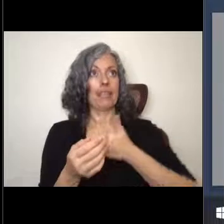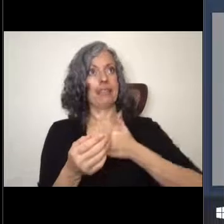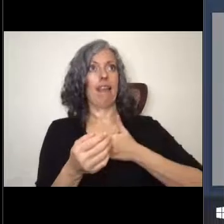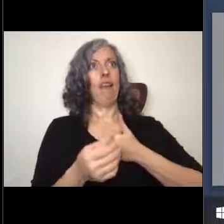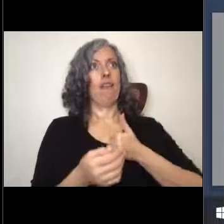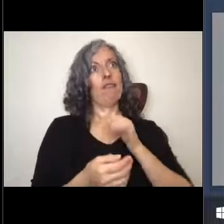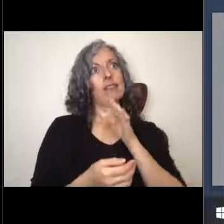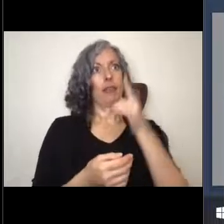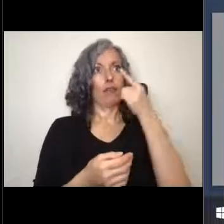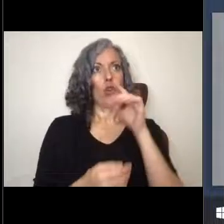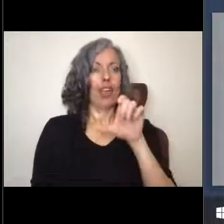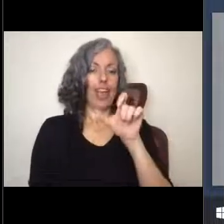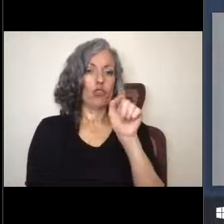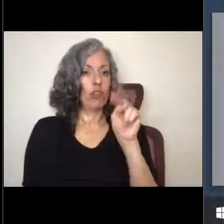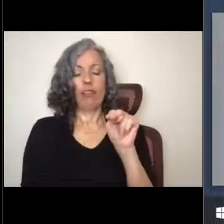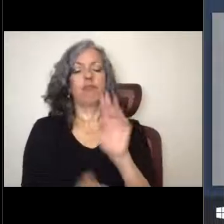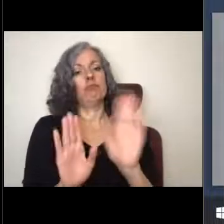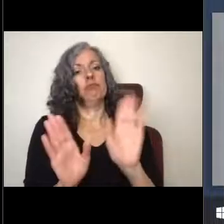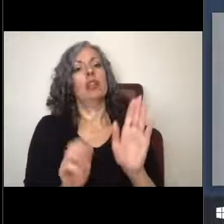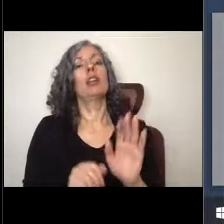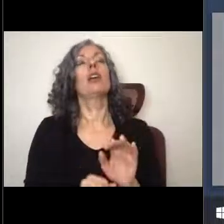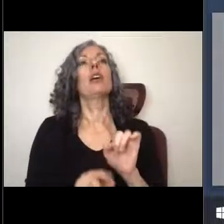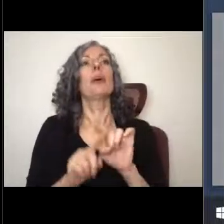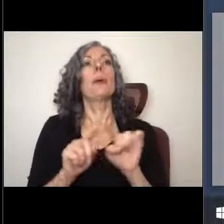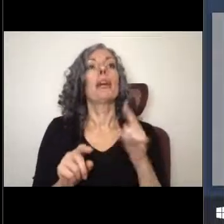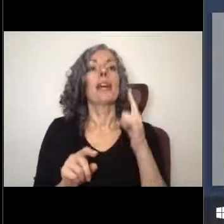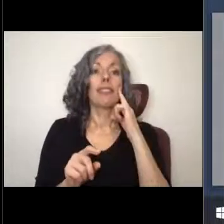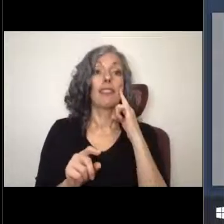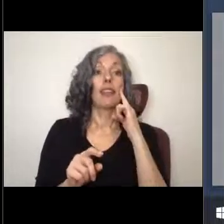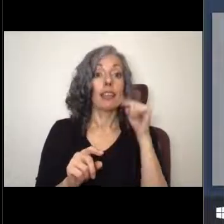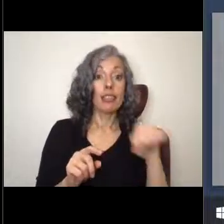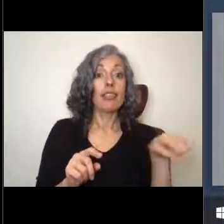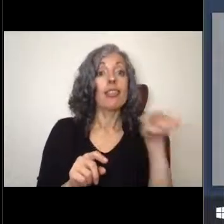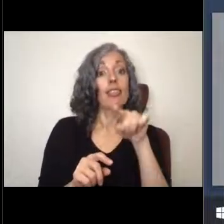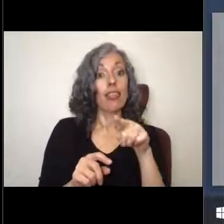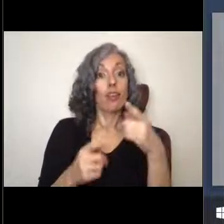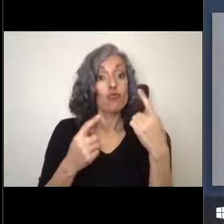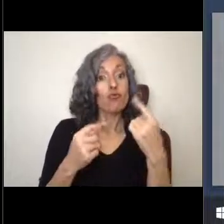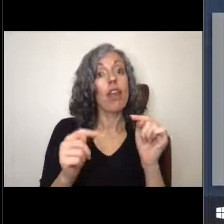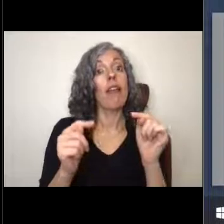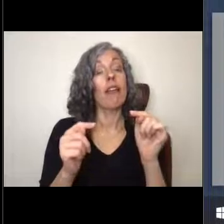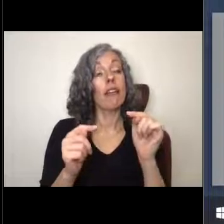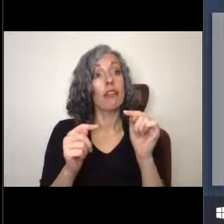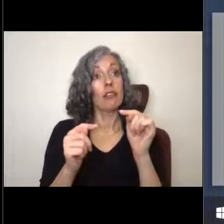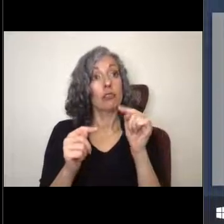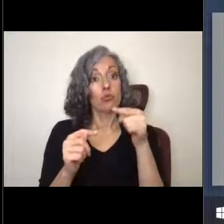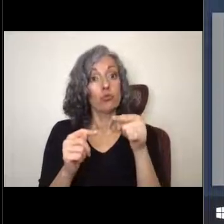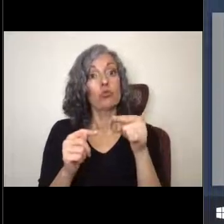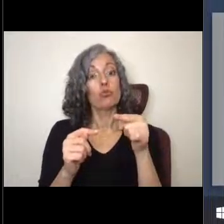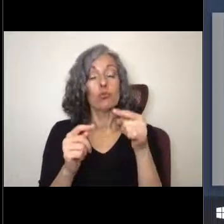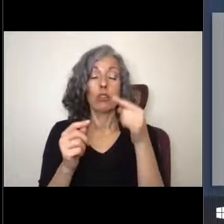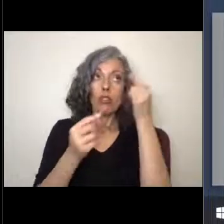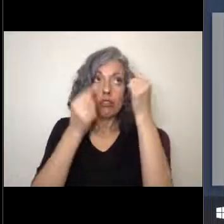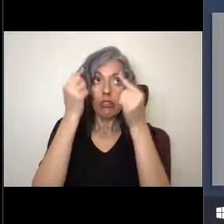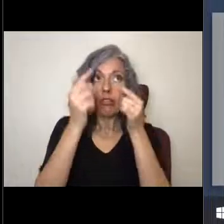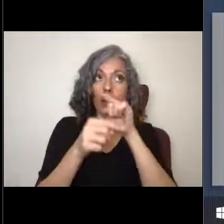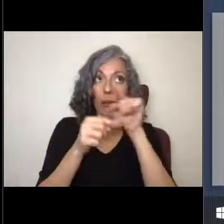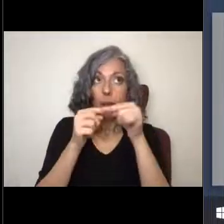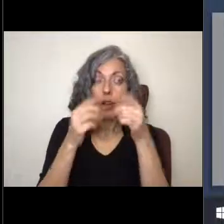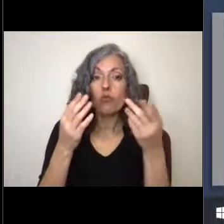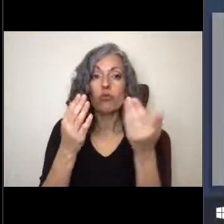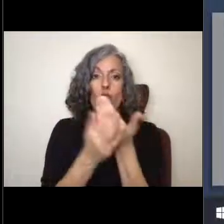do think that Caltrans is taking as they're evaluating projects. They're having to evolve and think about